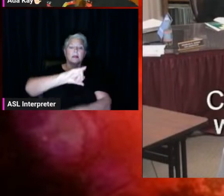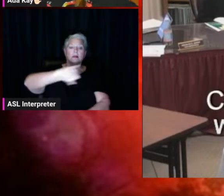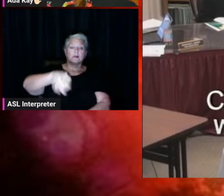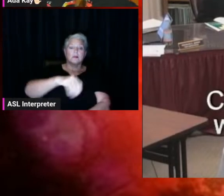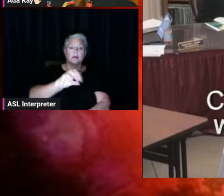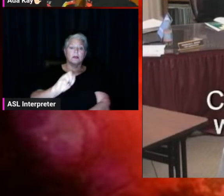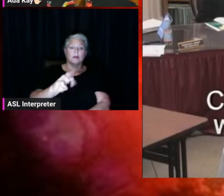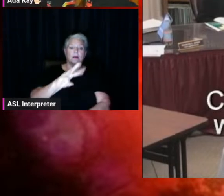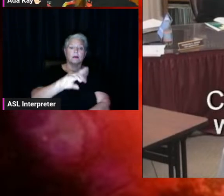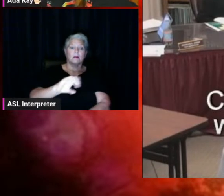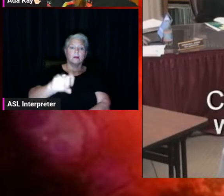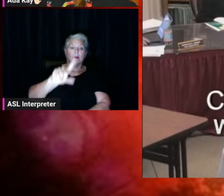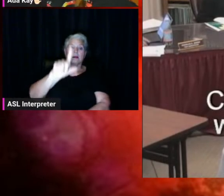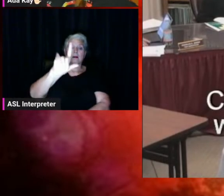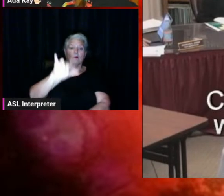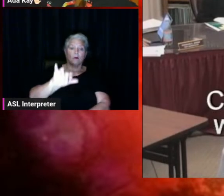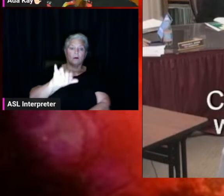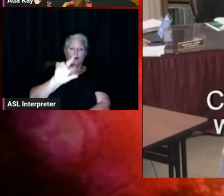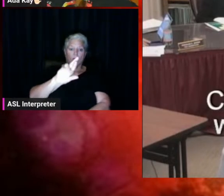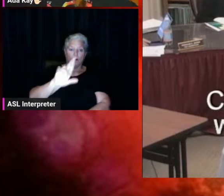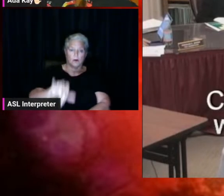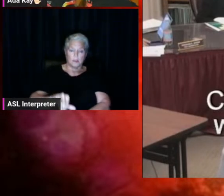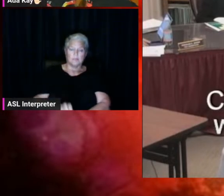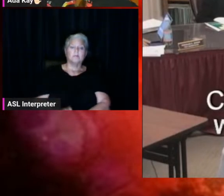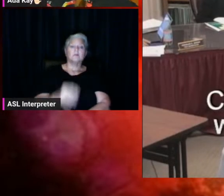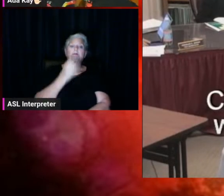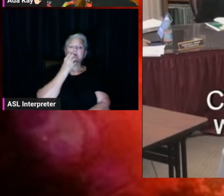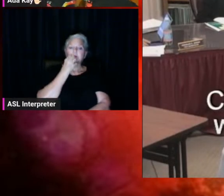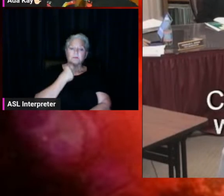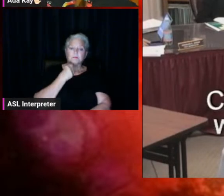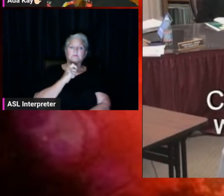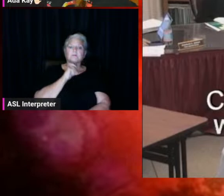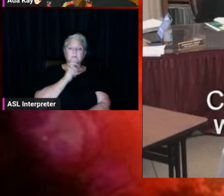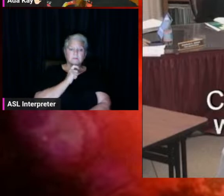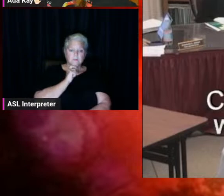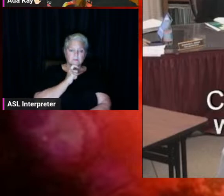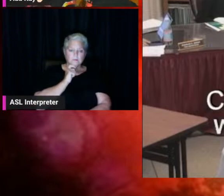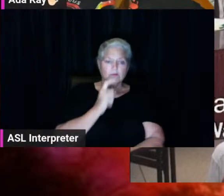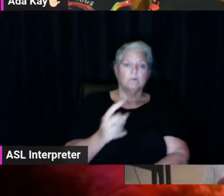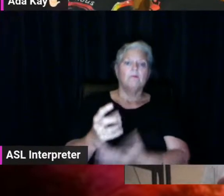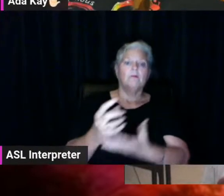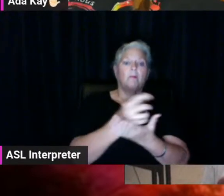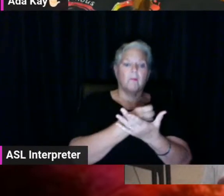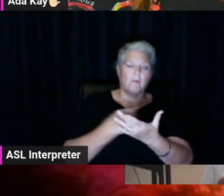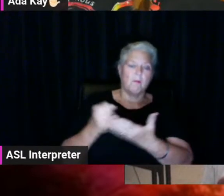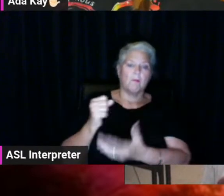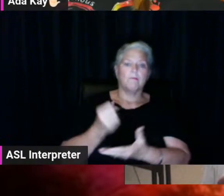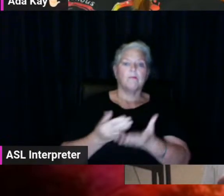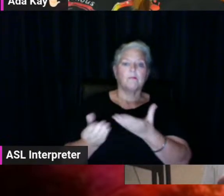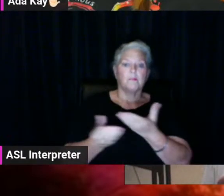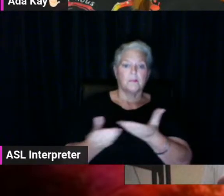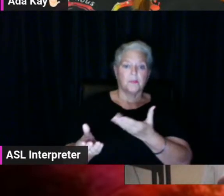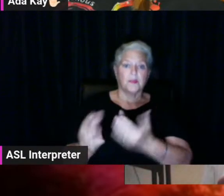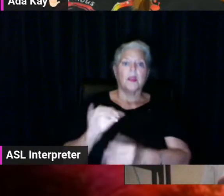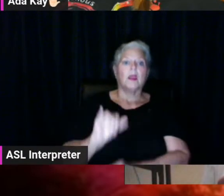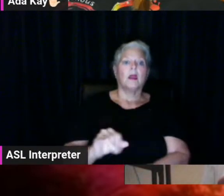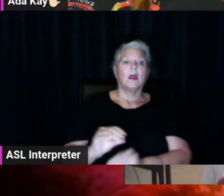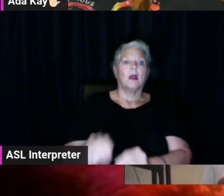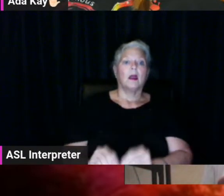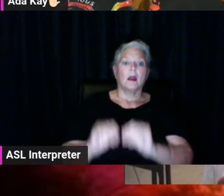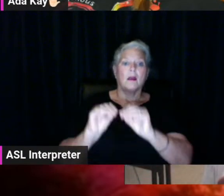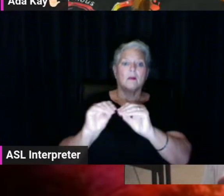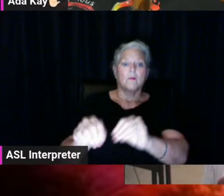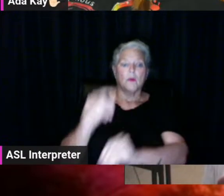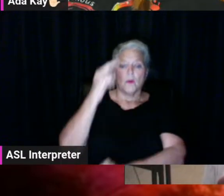precious metals reclaiming service. I move that the board approve secondhand jewelry and electronics permit for precious metals